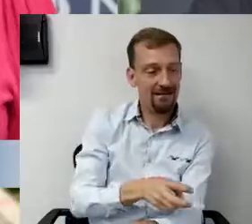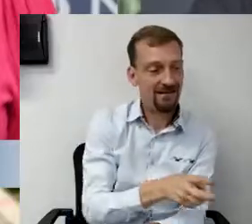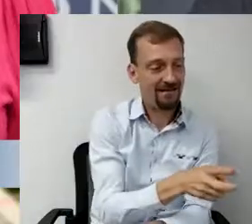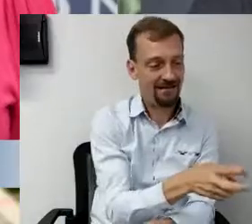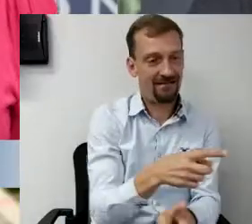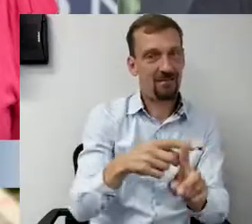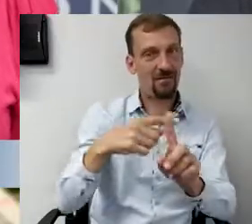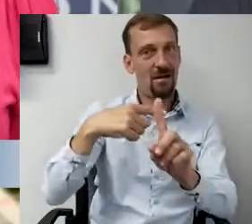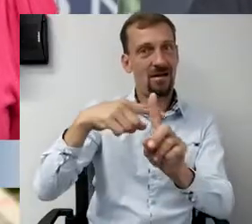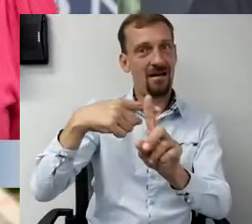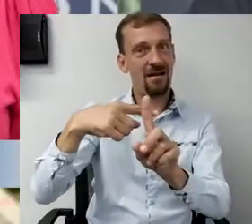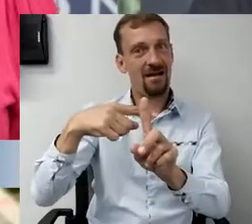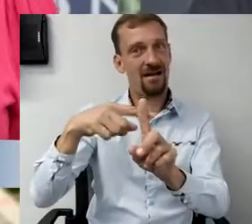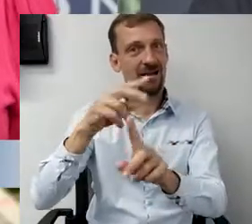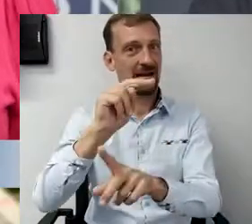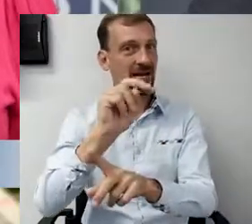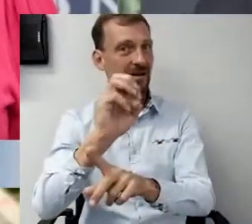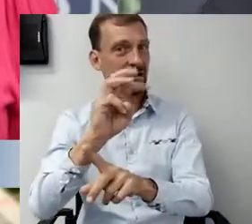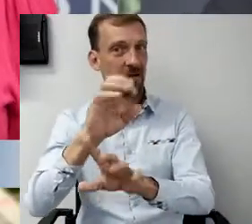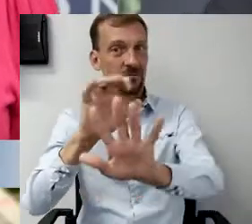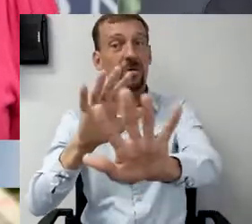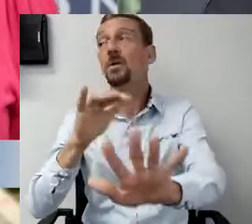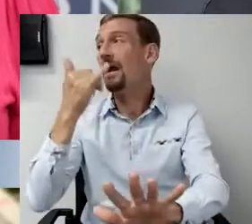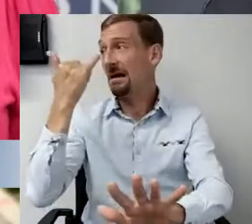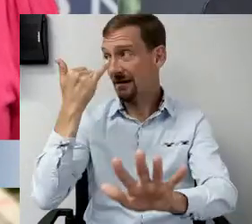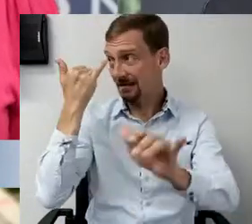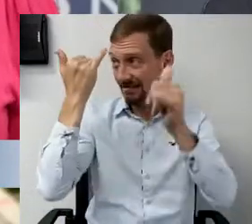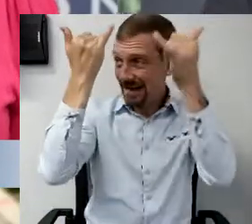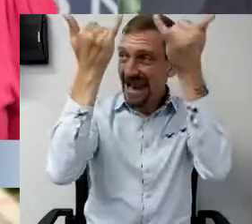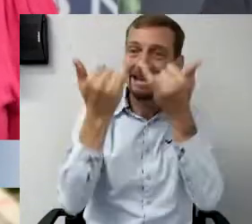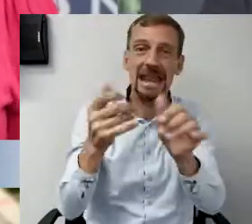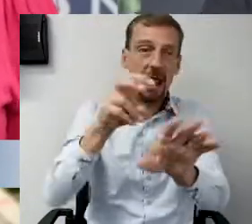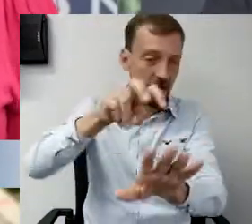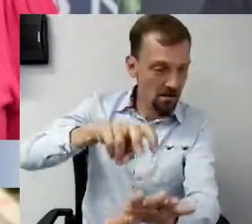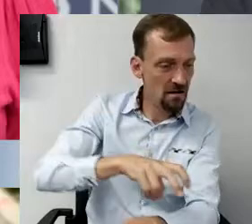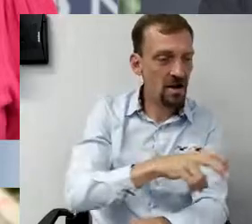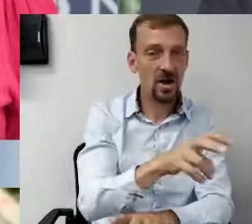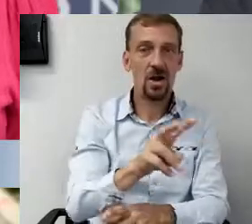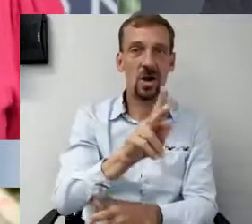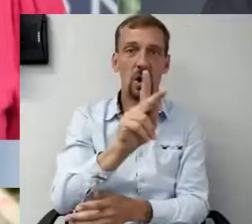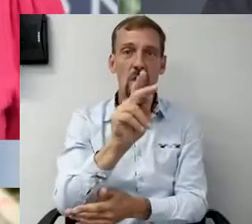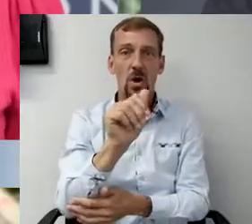Well, what about our hospital census? Yeah, that's where Is that where you're going? Going to Oh, Kaweah okay. Delta now. All right. Yeah.